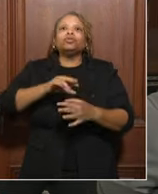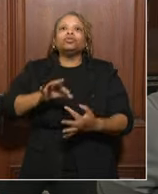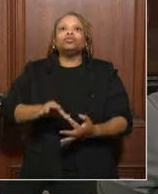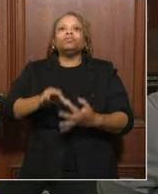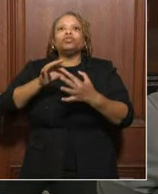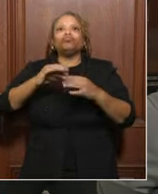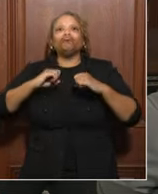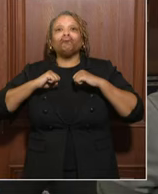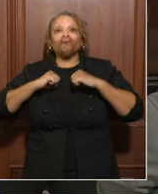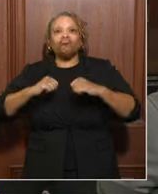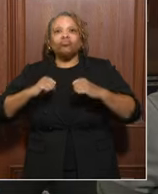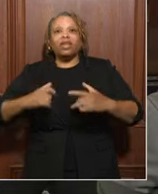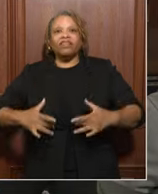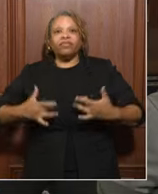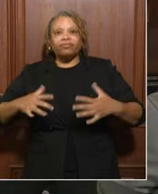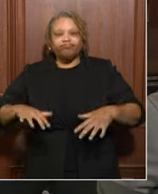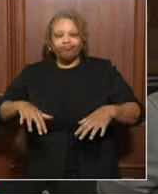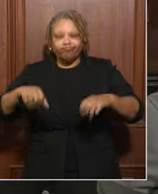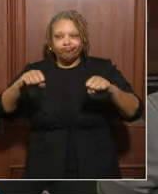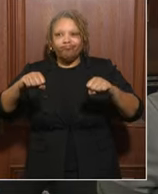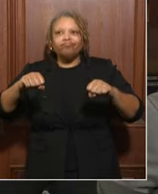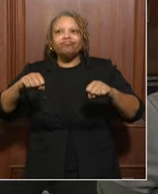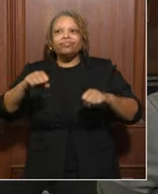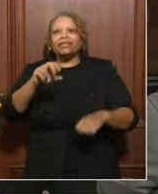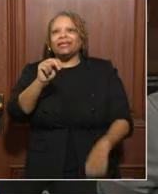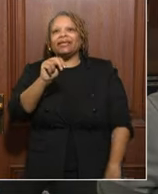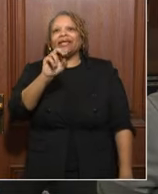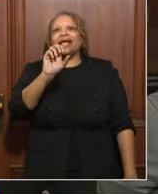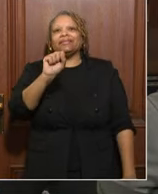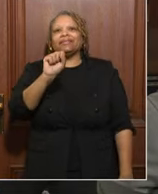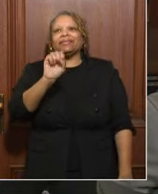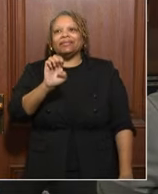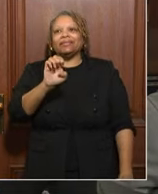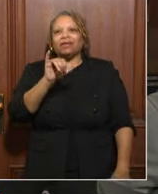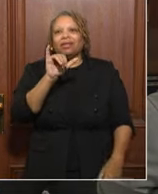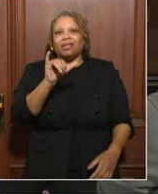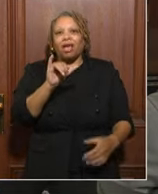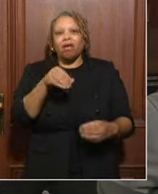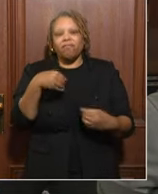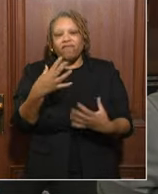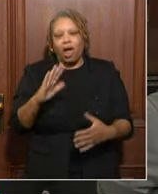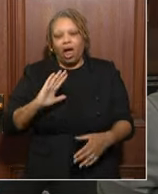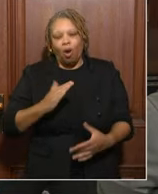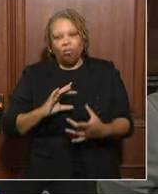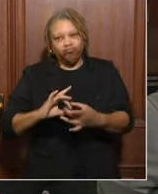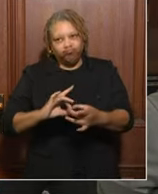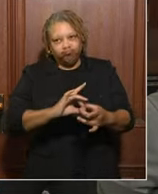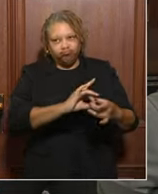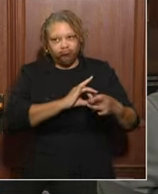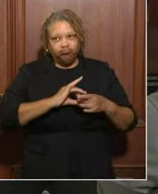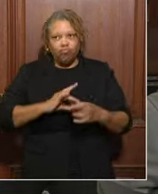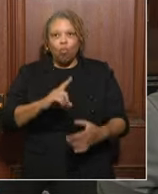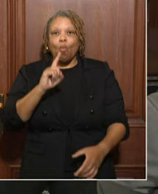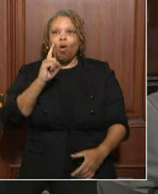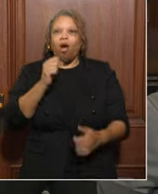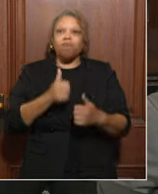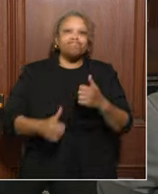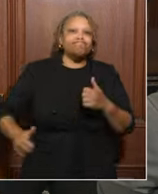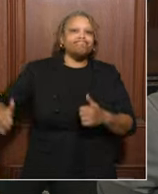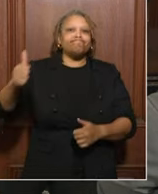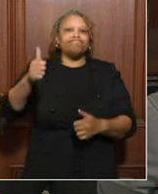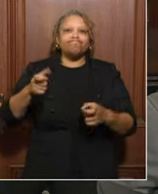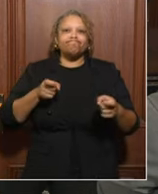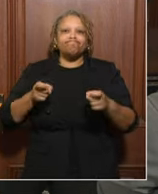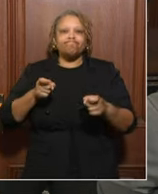status provides. So you have a command and control system that is led by the United States Secret Service